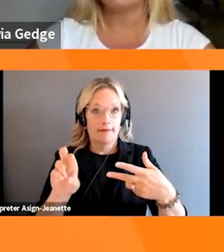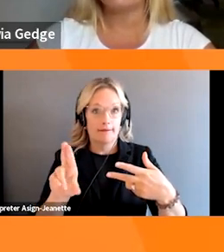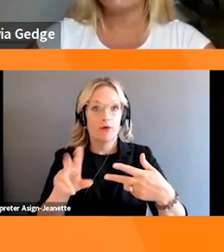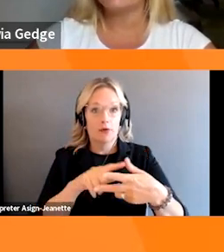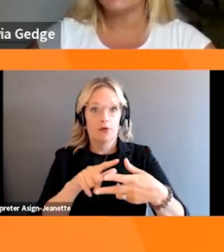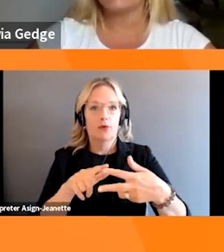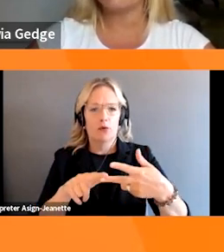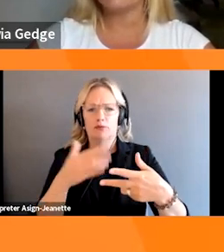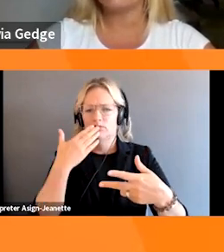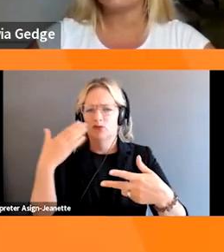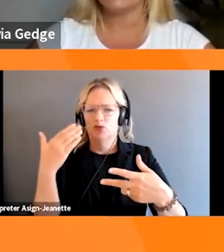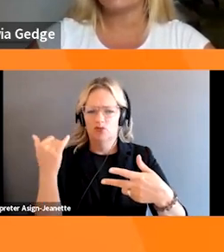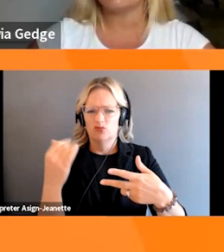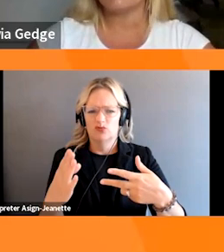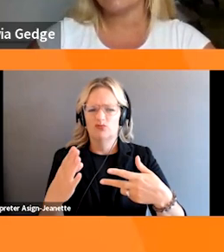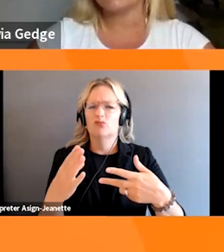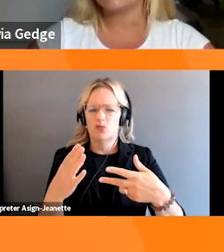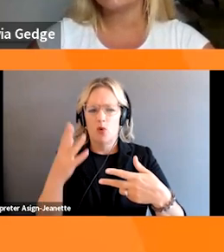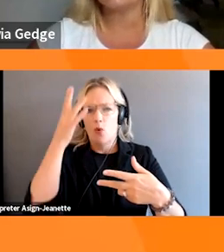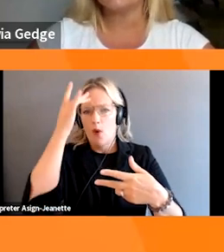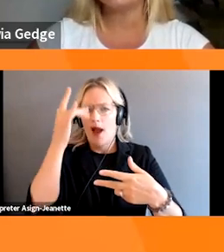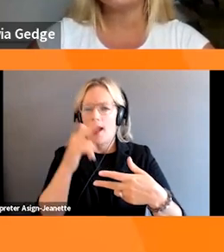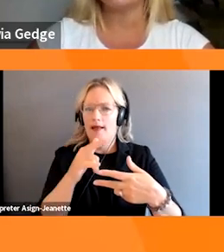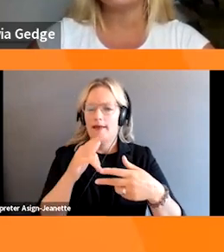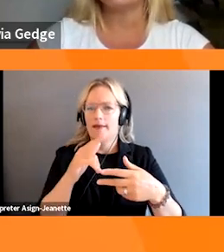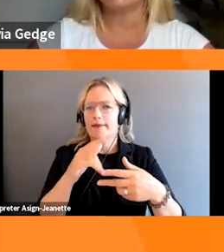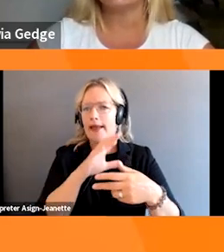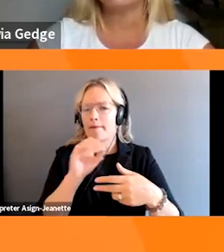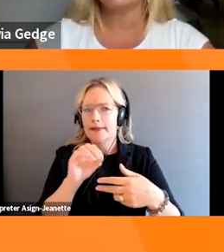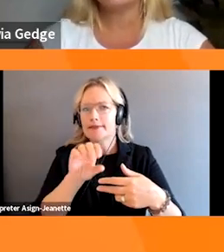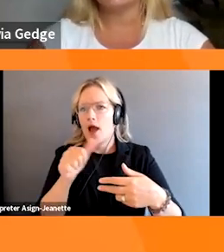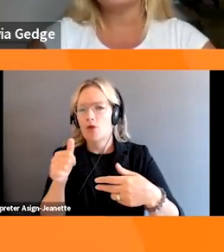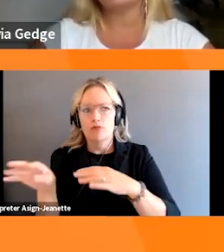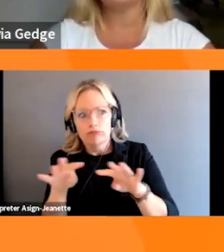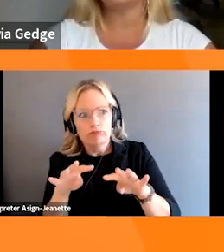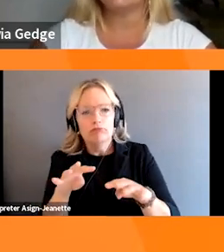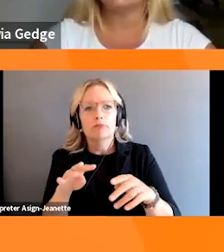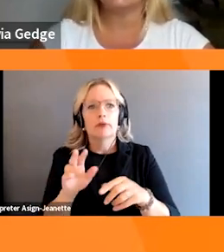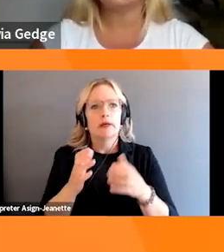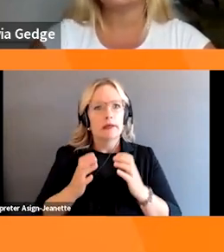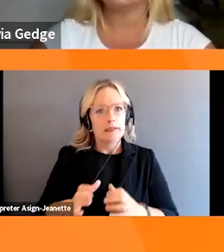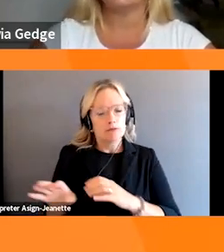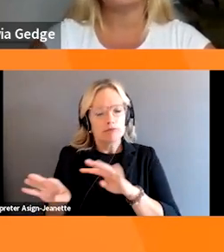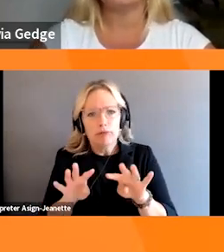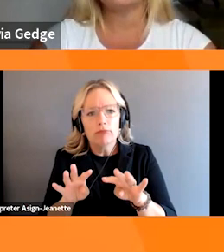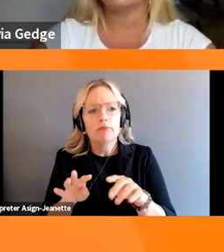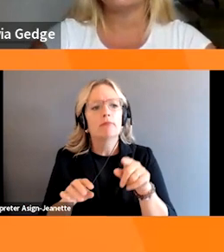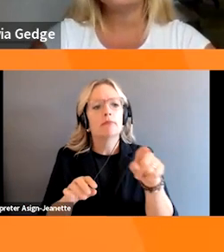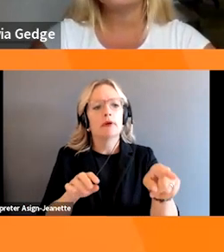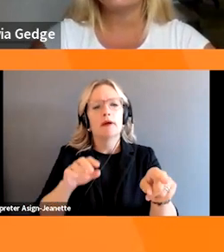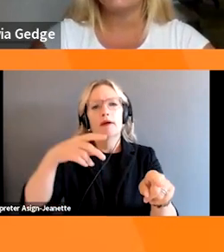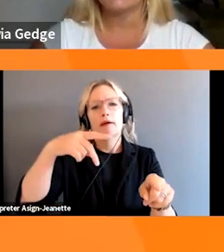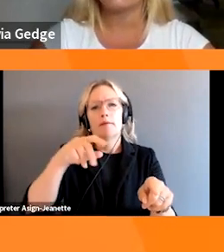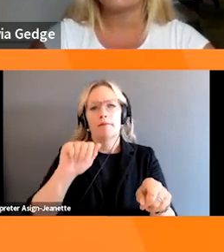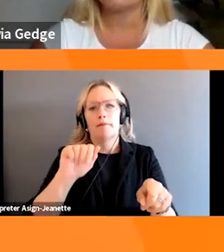job sort of differentiate themselves, and that's consumers sort of, see that. Patagonia, they use sustainable